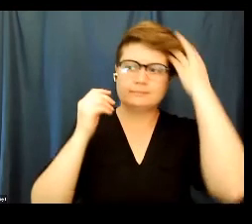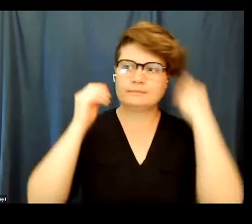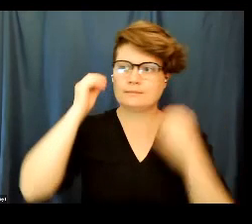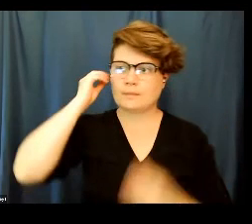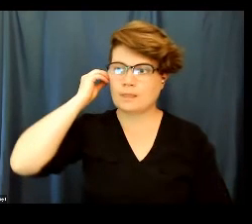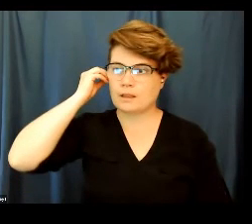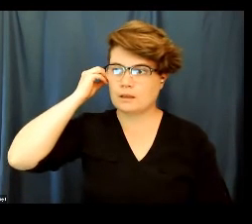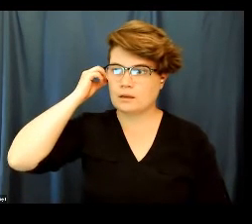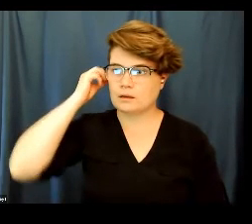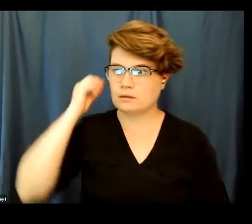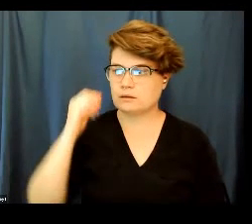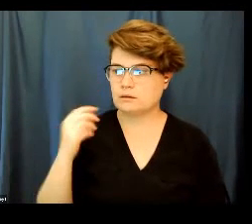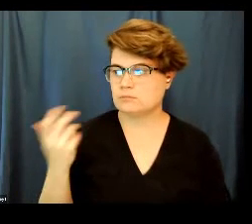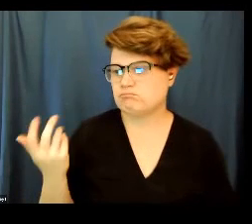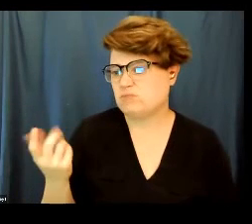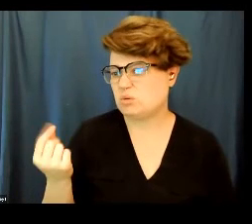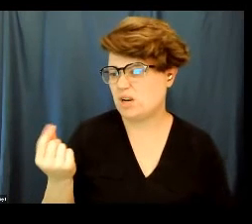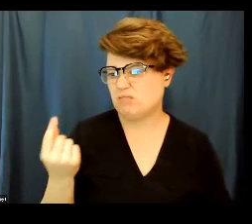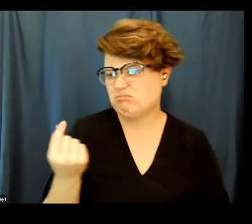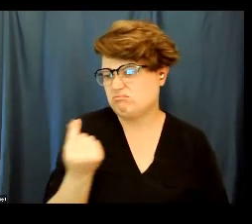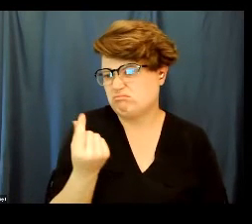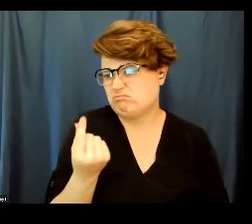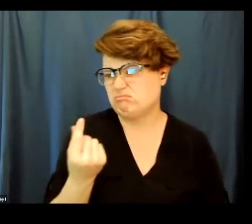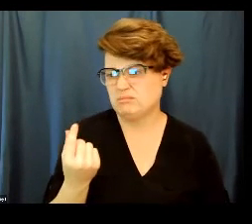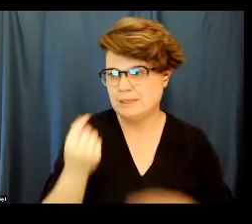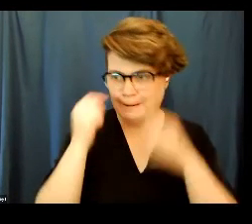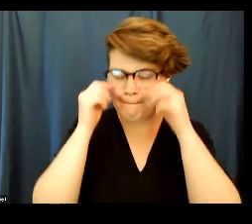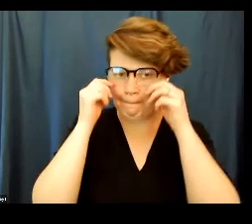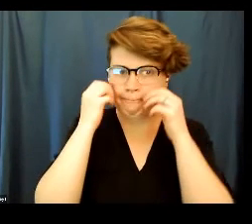So you're going to go to menti.com and enter the code